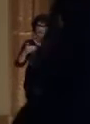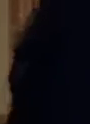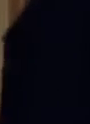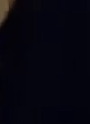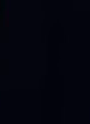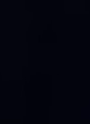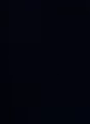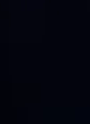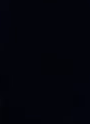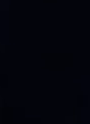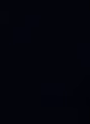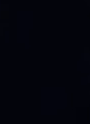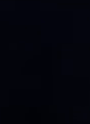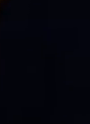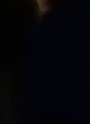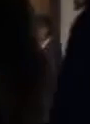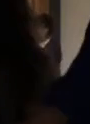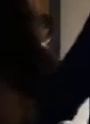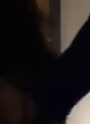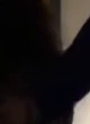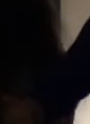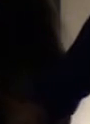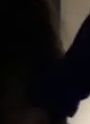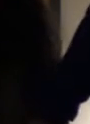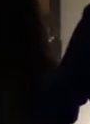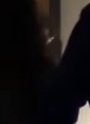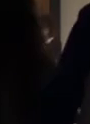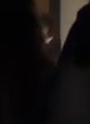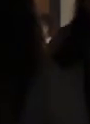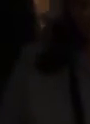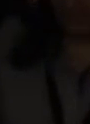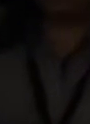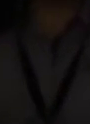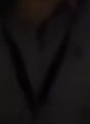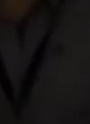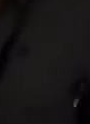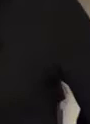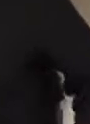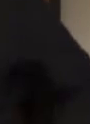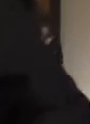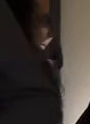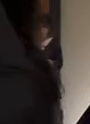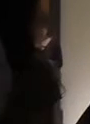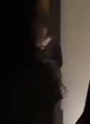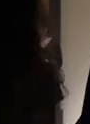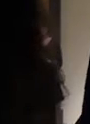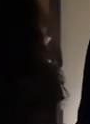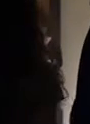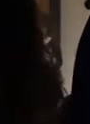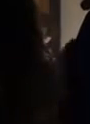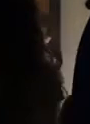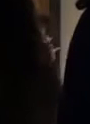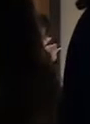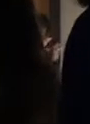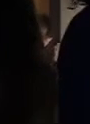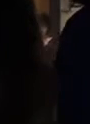then, the artistic geography itself has become more dynamic than ever. And I think Porto had